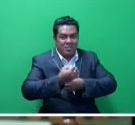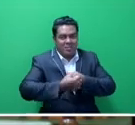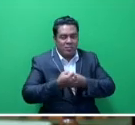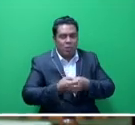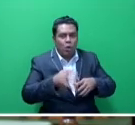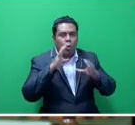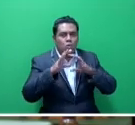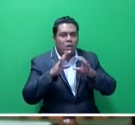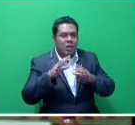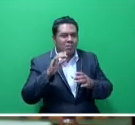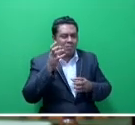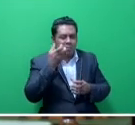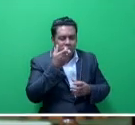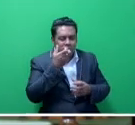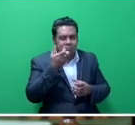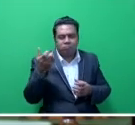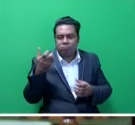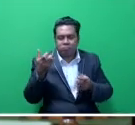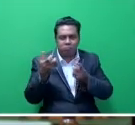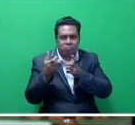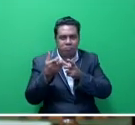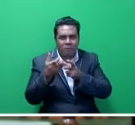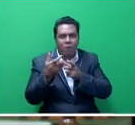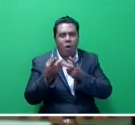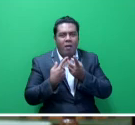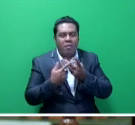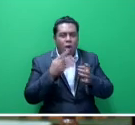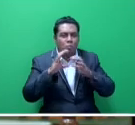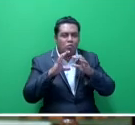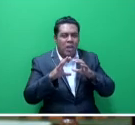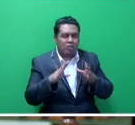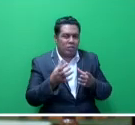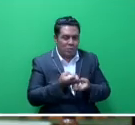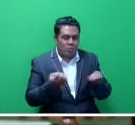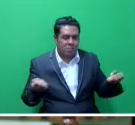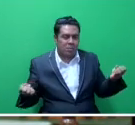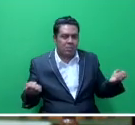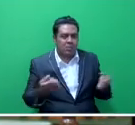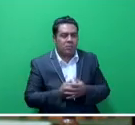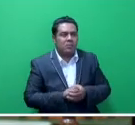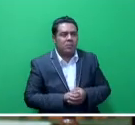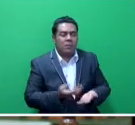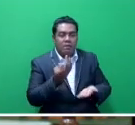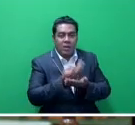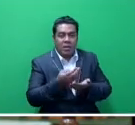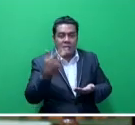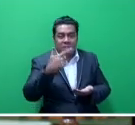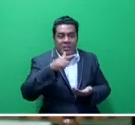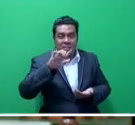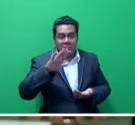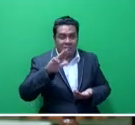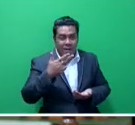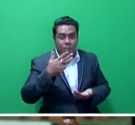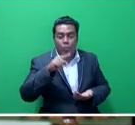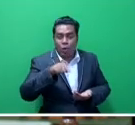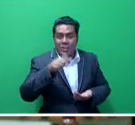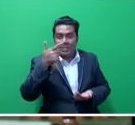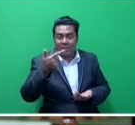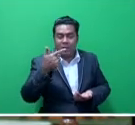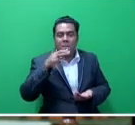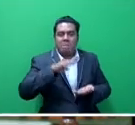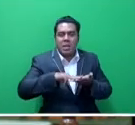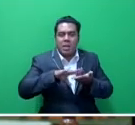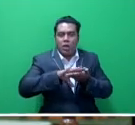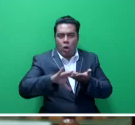specialized equipment. The Republic of Fiji military forces provided funding of $79.7 million and $36.5 million